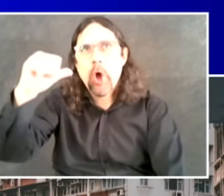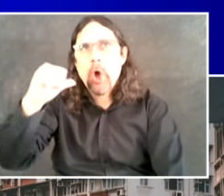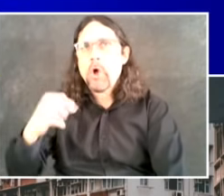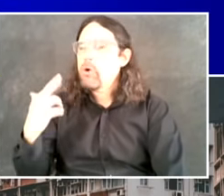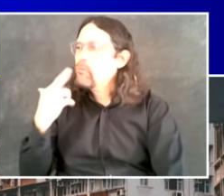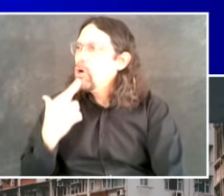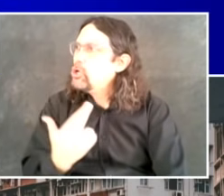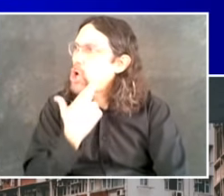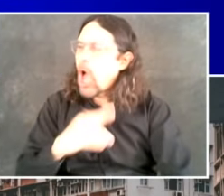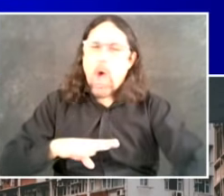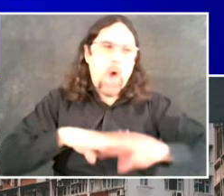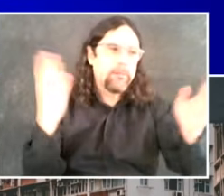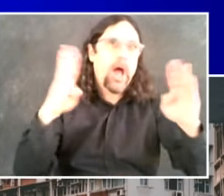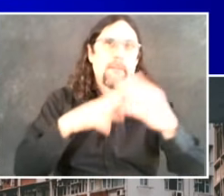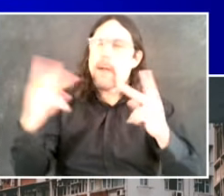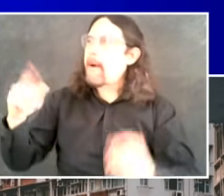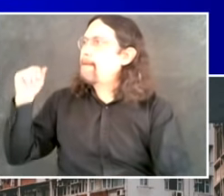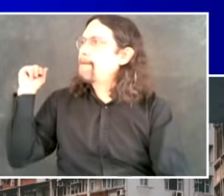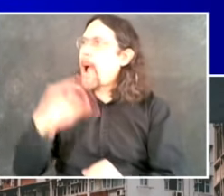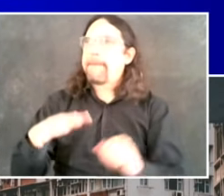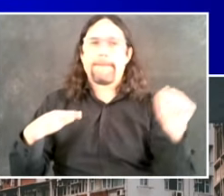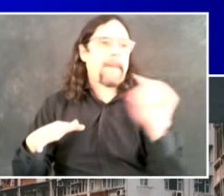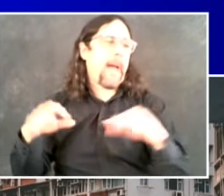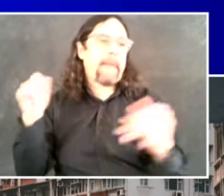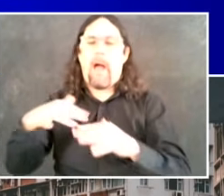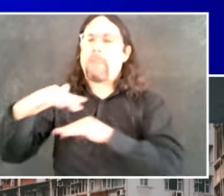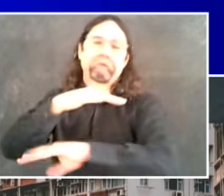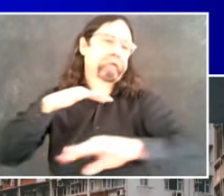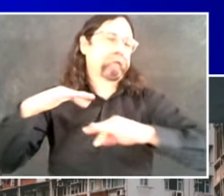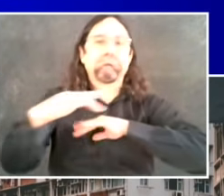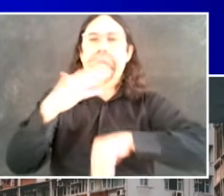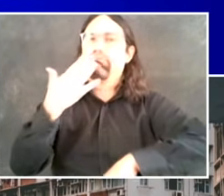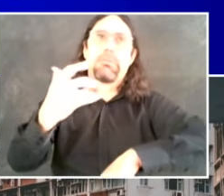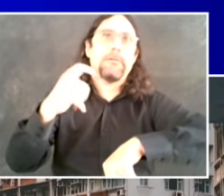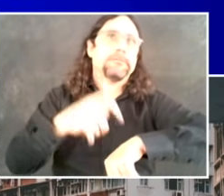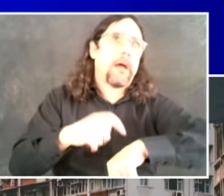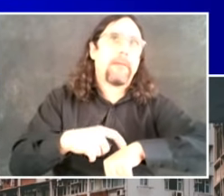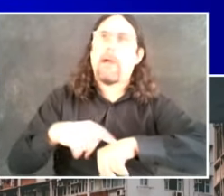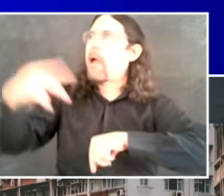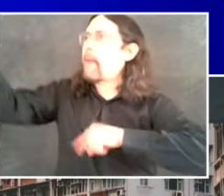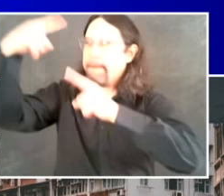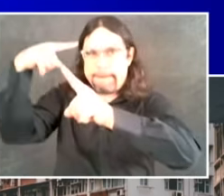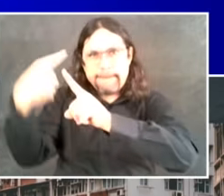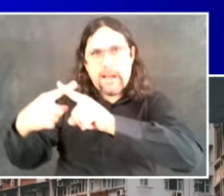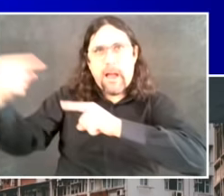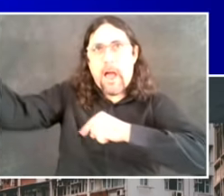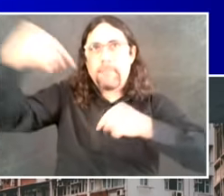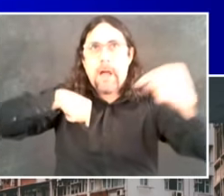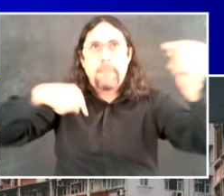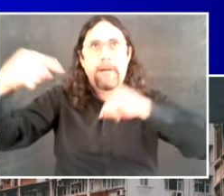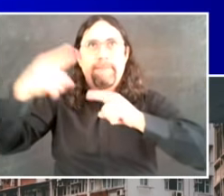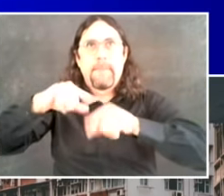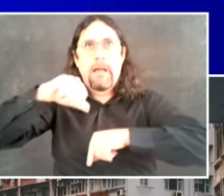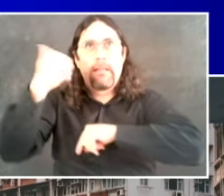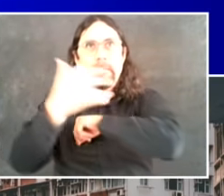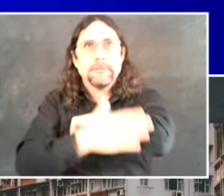out. And in late March, the cases started to surge.